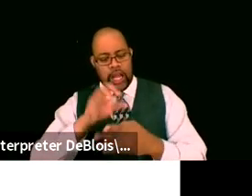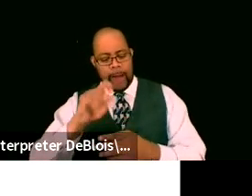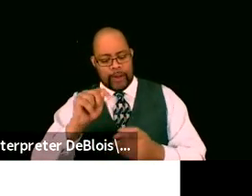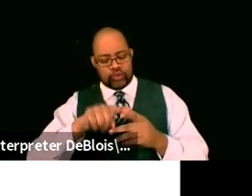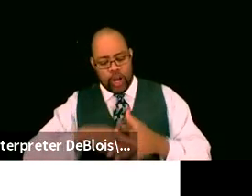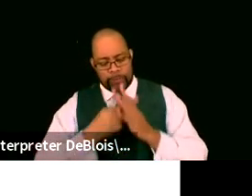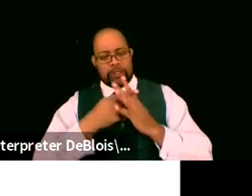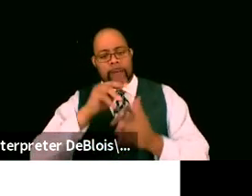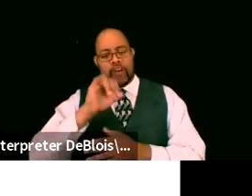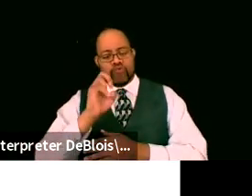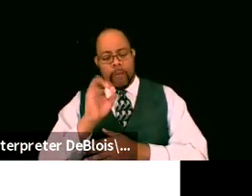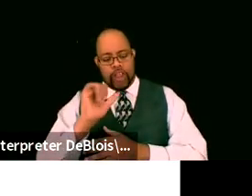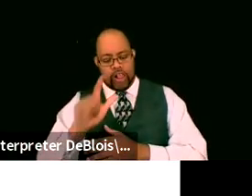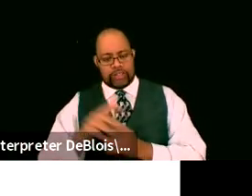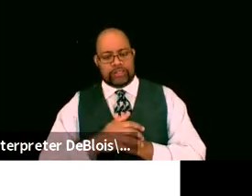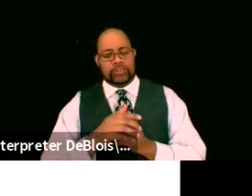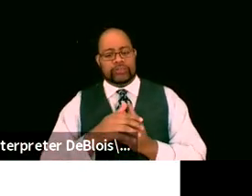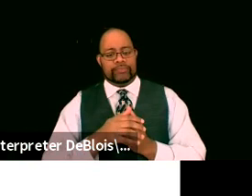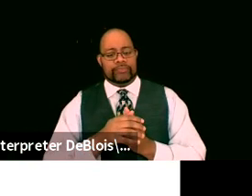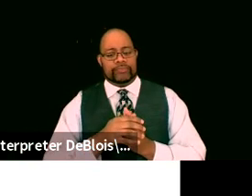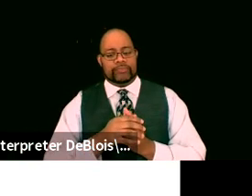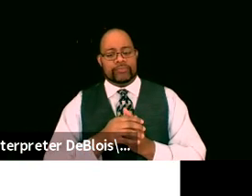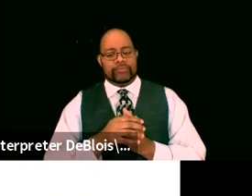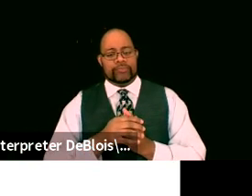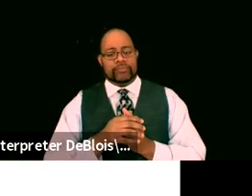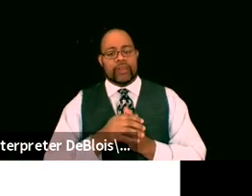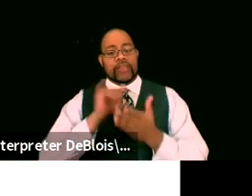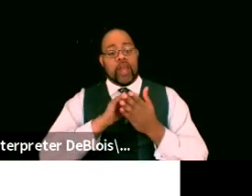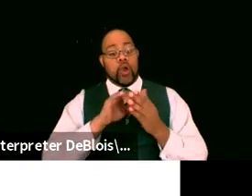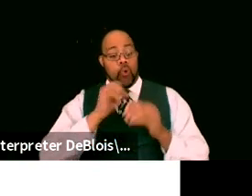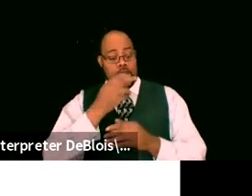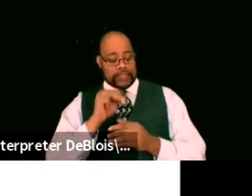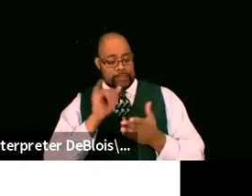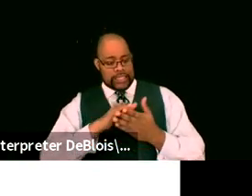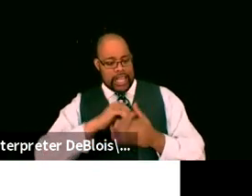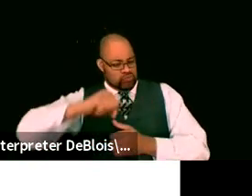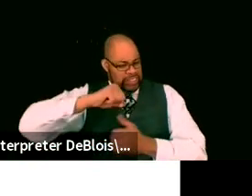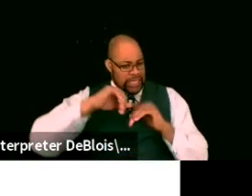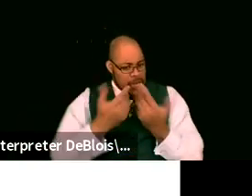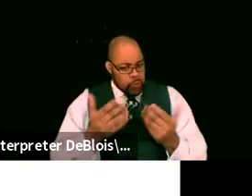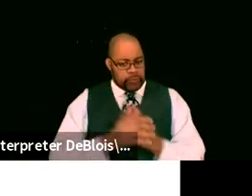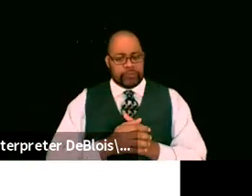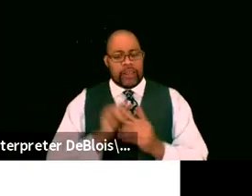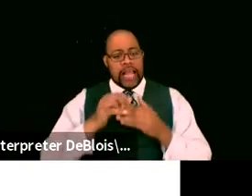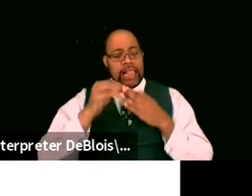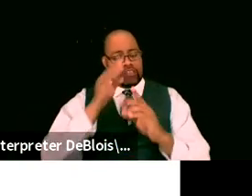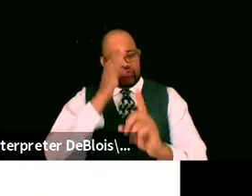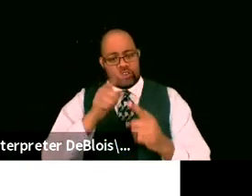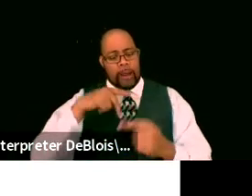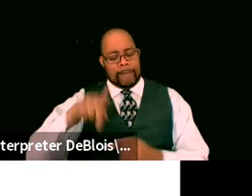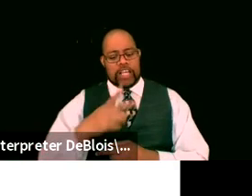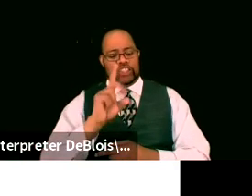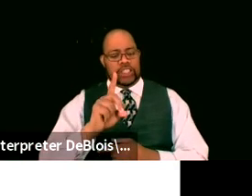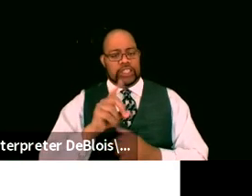reactivate antimicrobials, so to speak, that these organisms were resistant to. This led directly into my